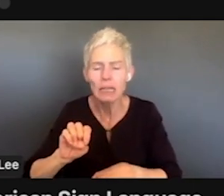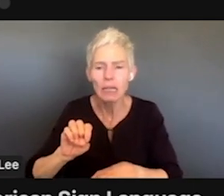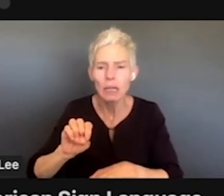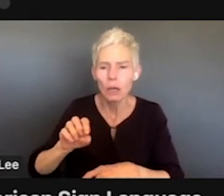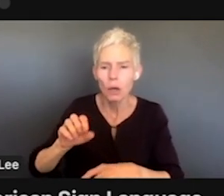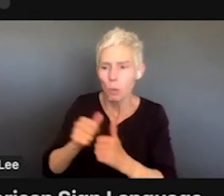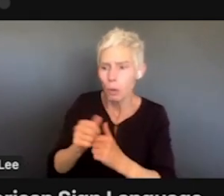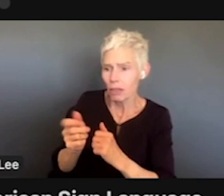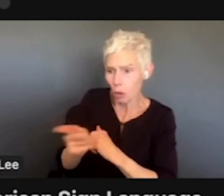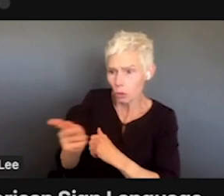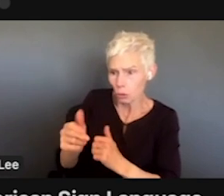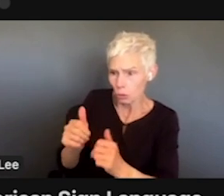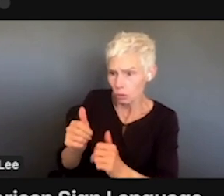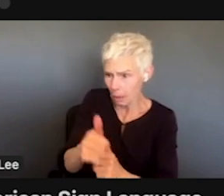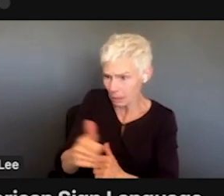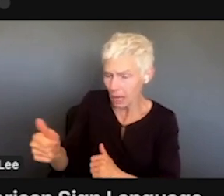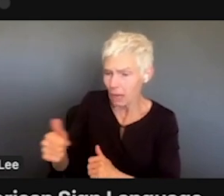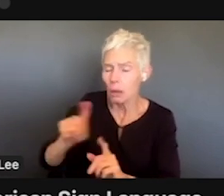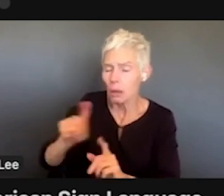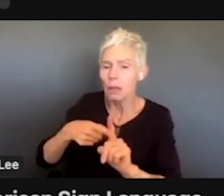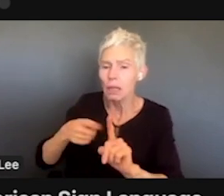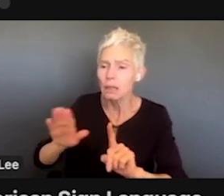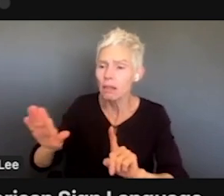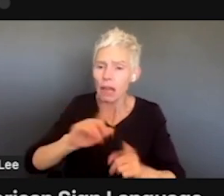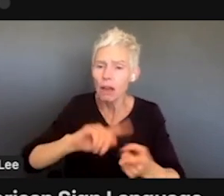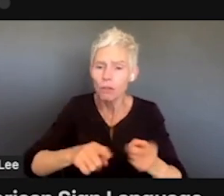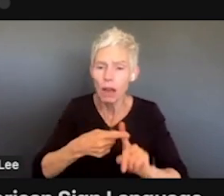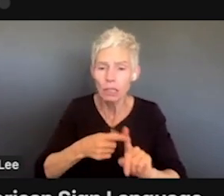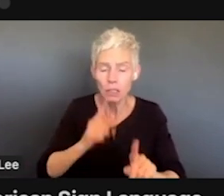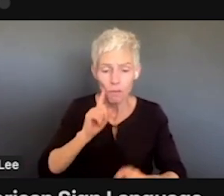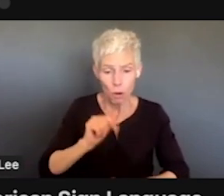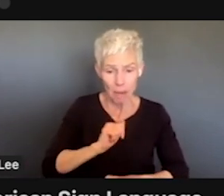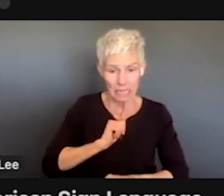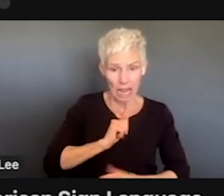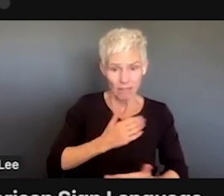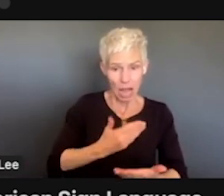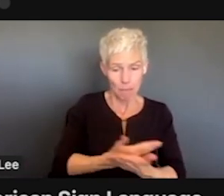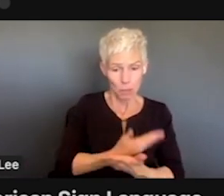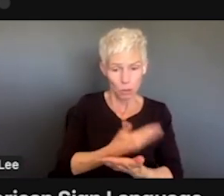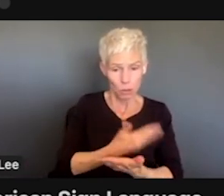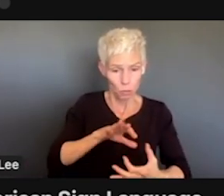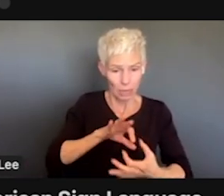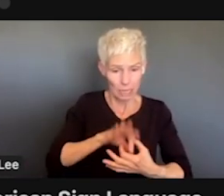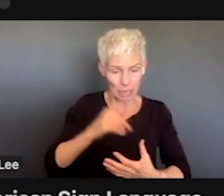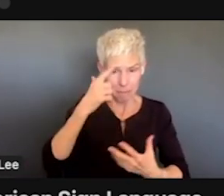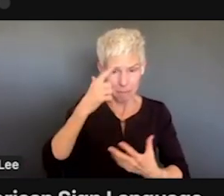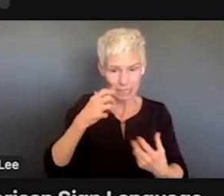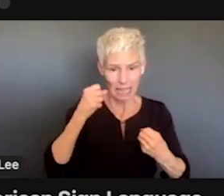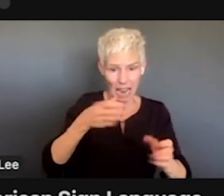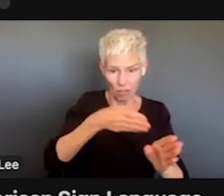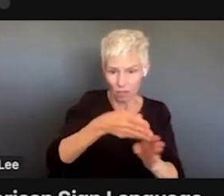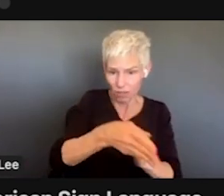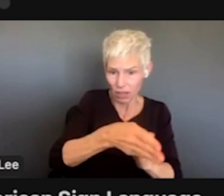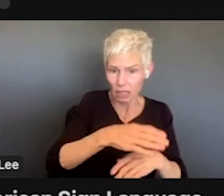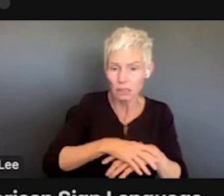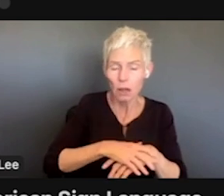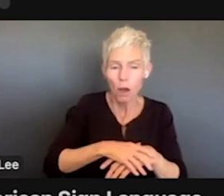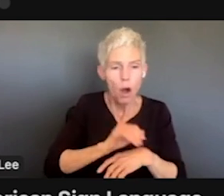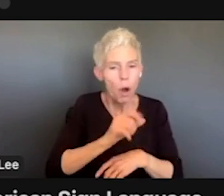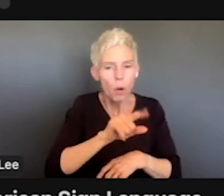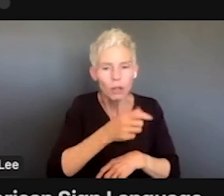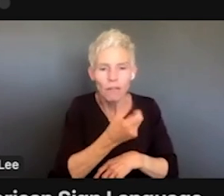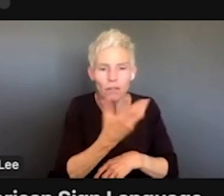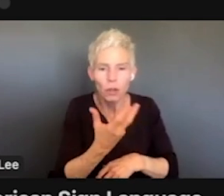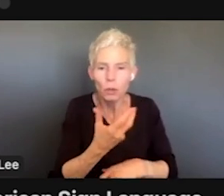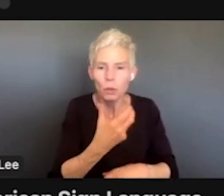Yeah. For myself, being new in the mental health field, only a couple years with our team, I learned